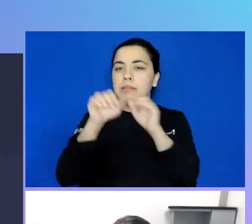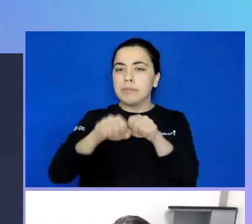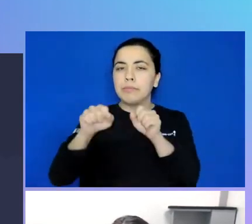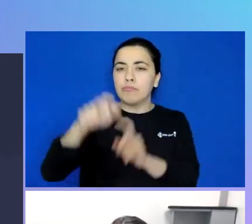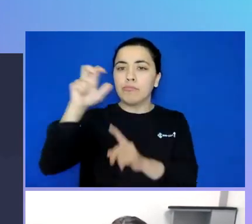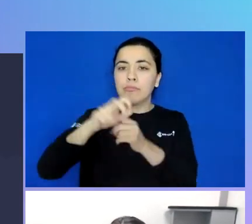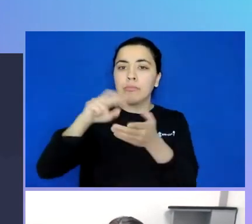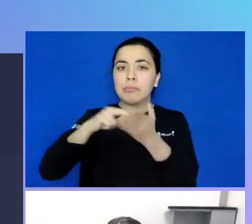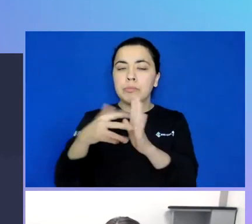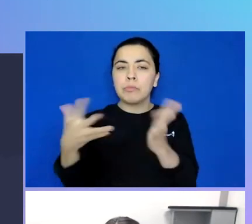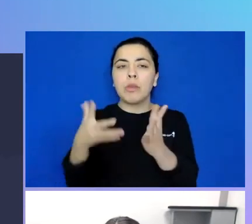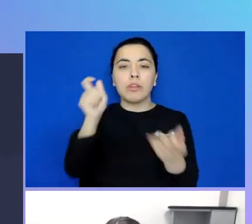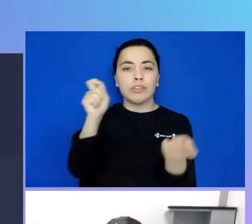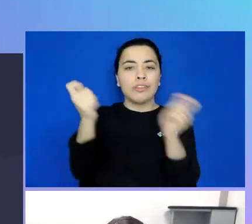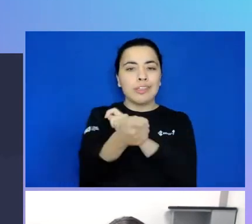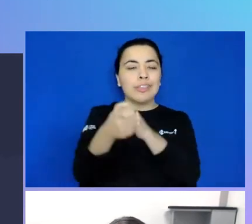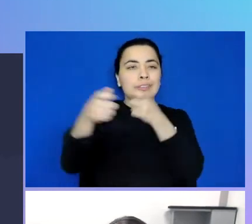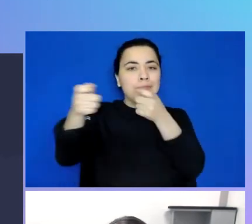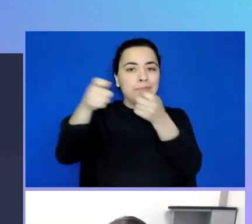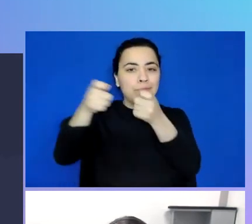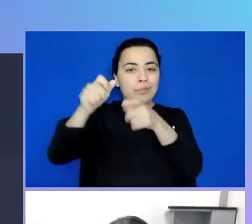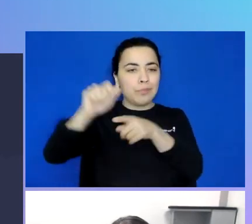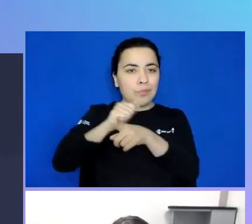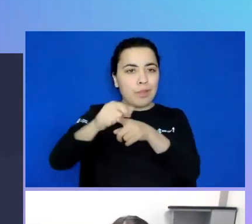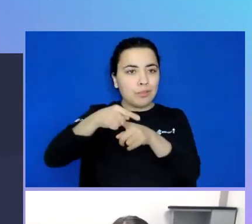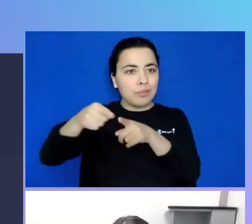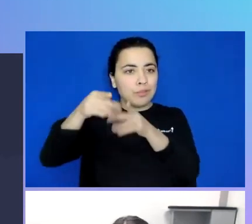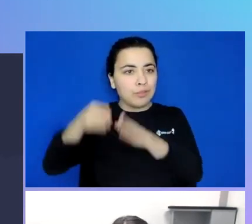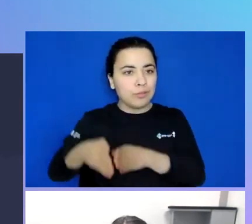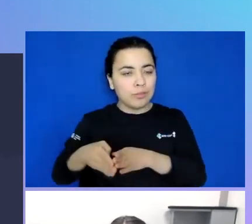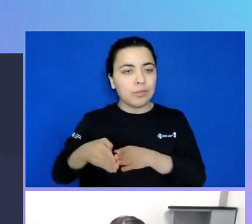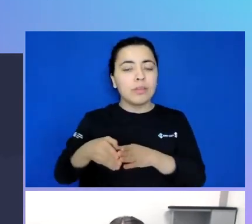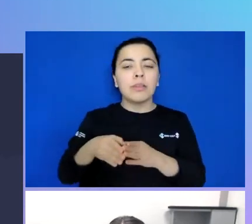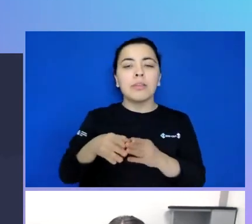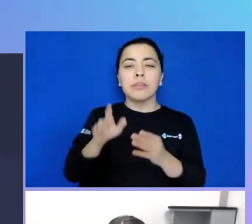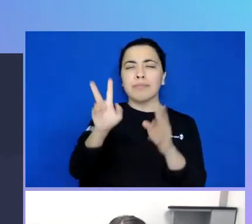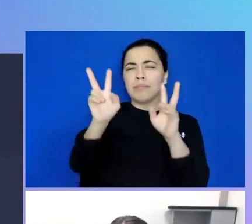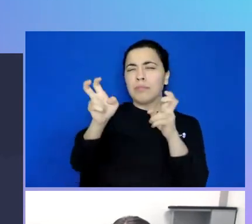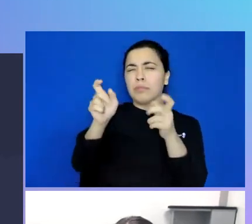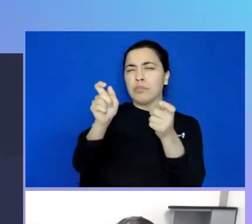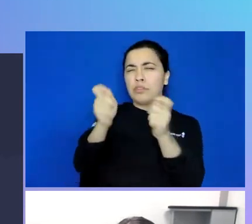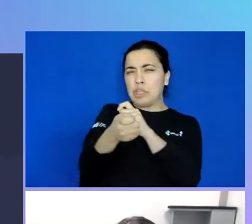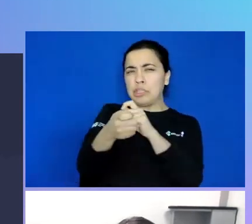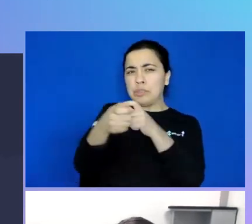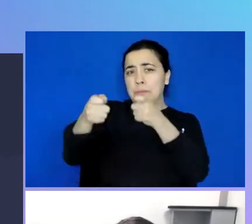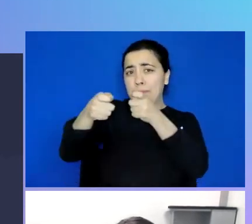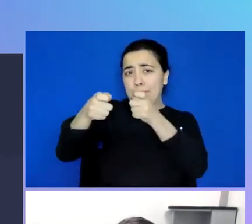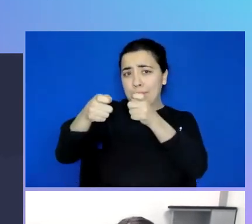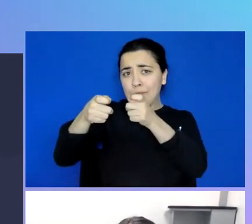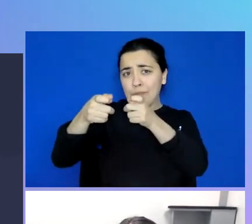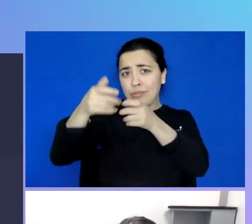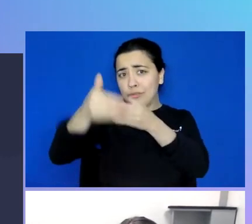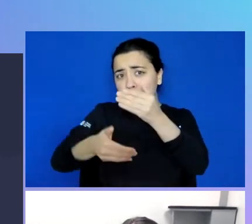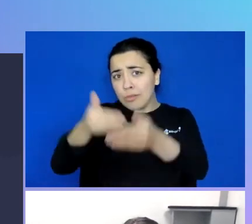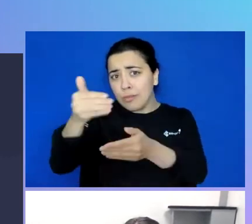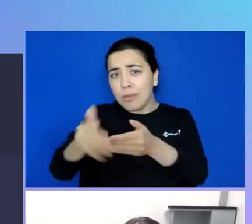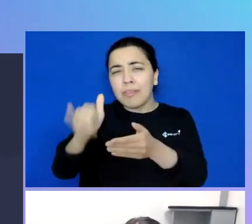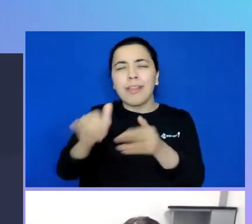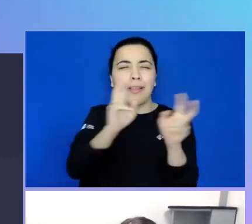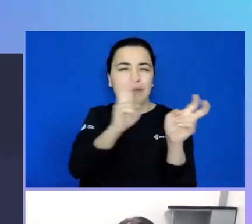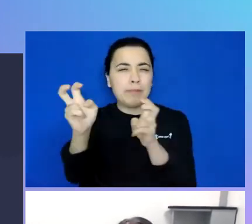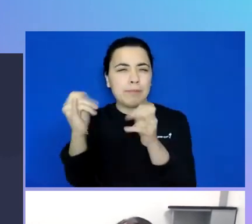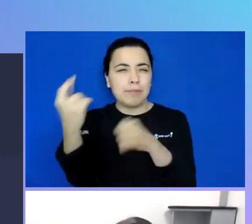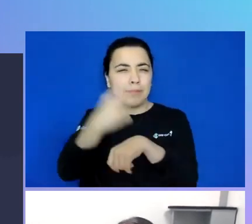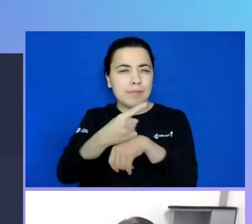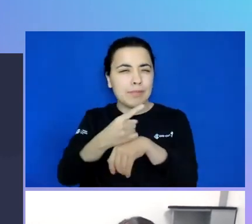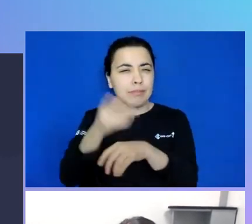management practitioner. And change management, you're going to find, is a theme throughout today's talk. Most of the time, you're